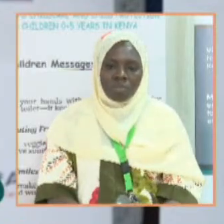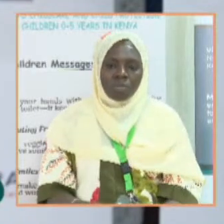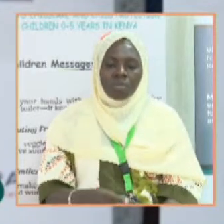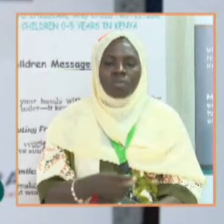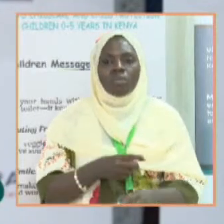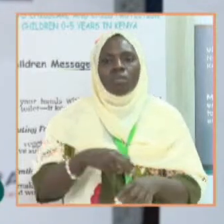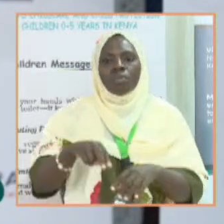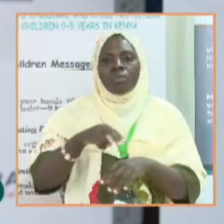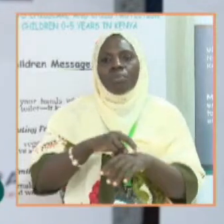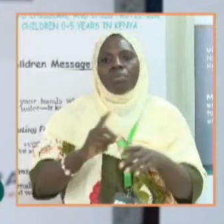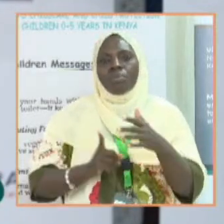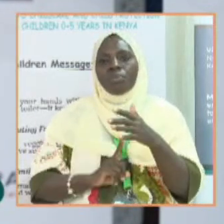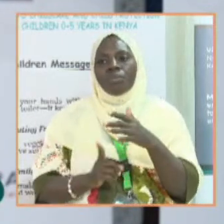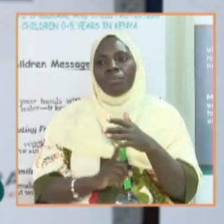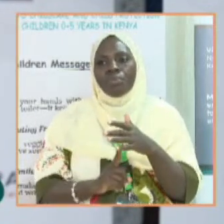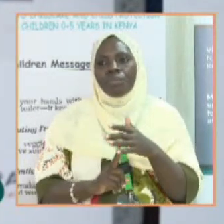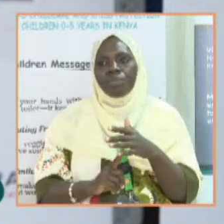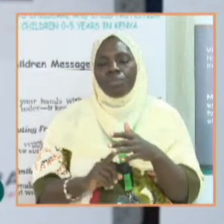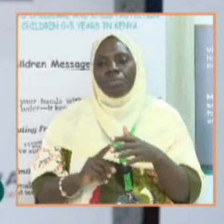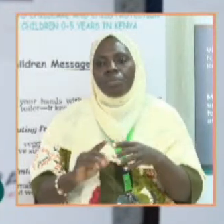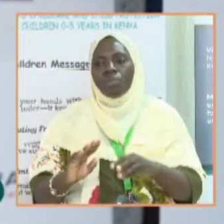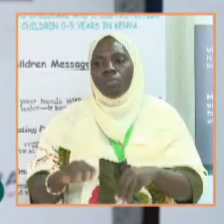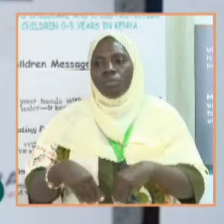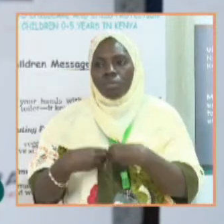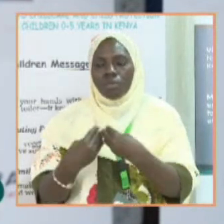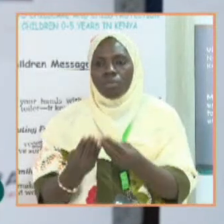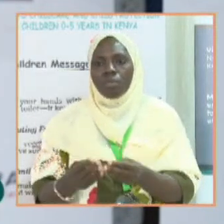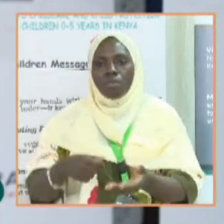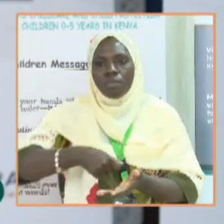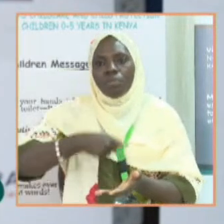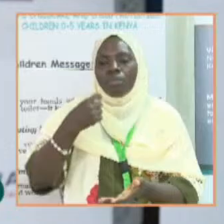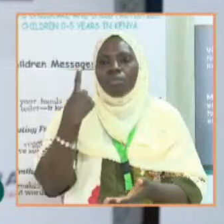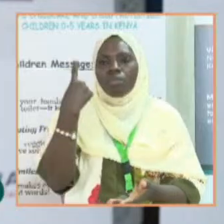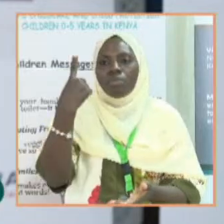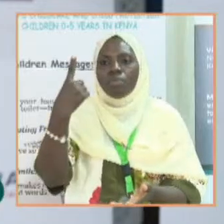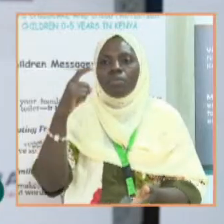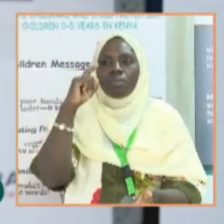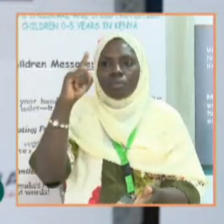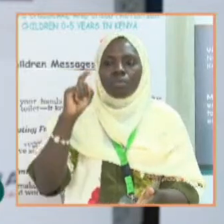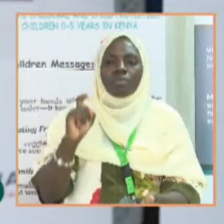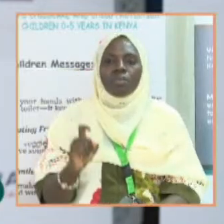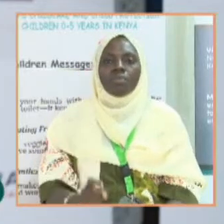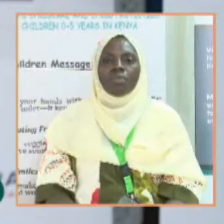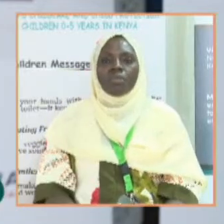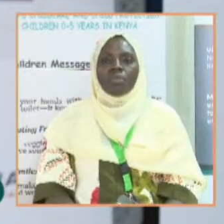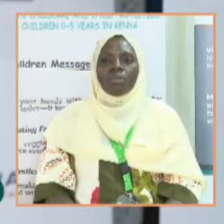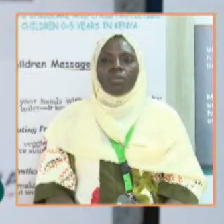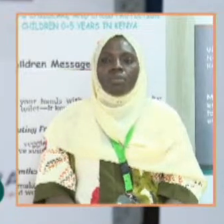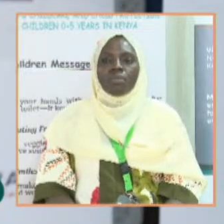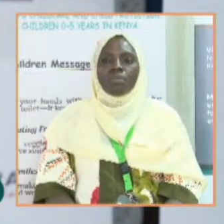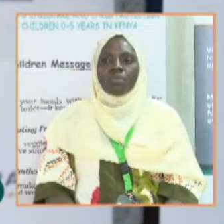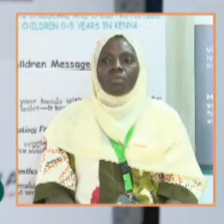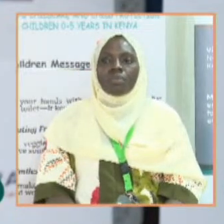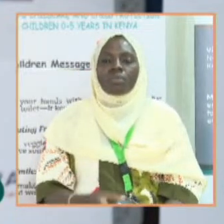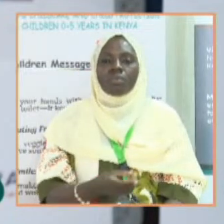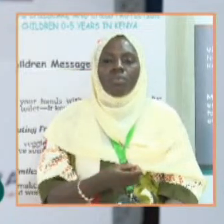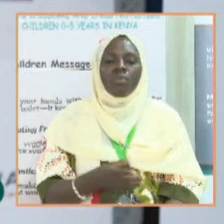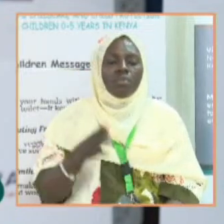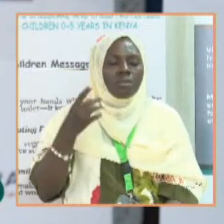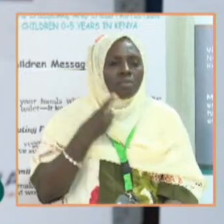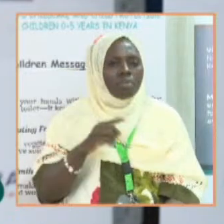Ministry allocated a budget of 1% to early childhood education. Of course, that is expected